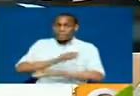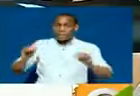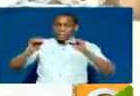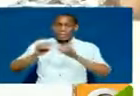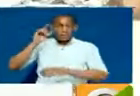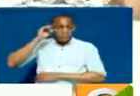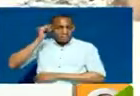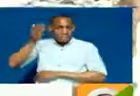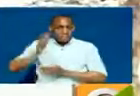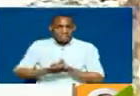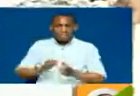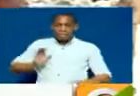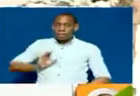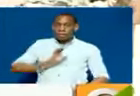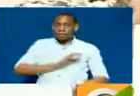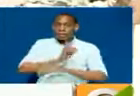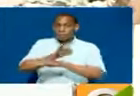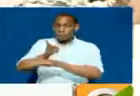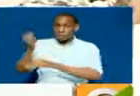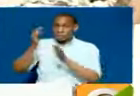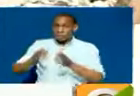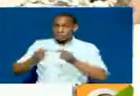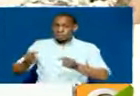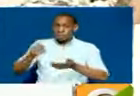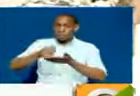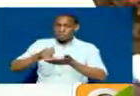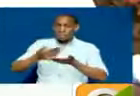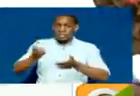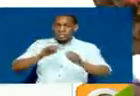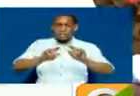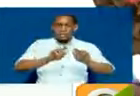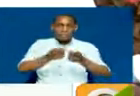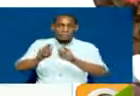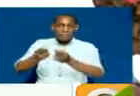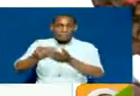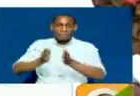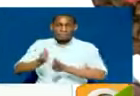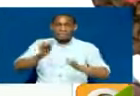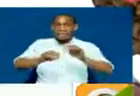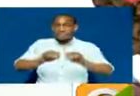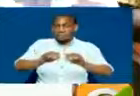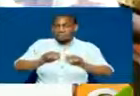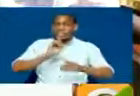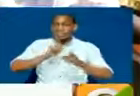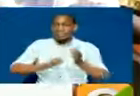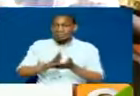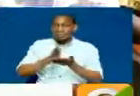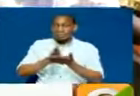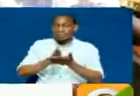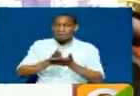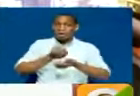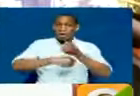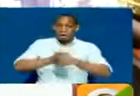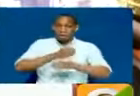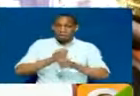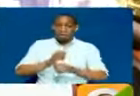retreat in Mombasa. The committee has warned politicians against engaging in any electoral malpractice before the general elections, saying that they will be dealt